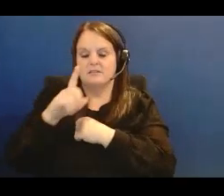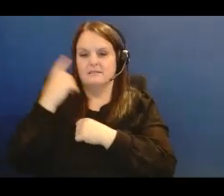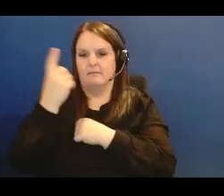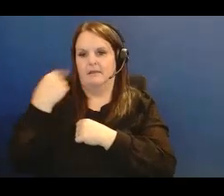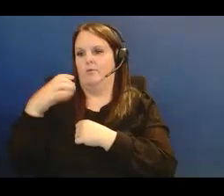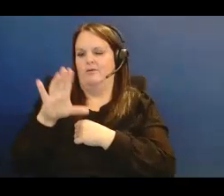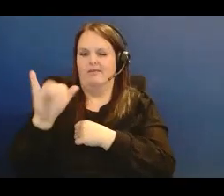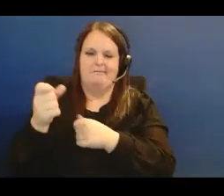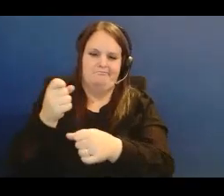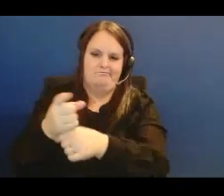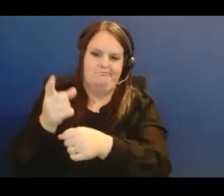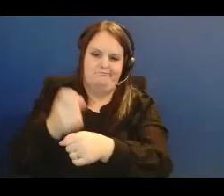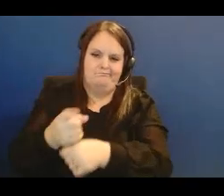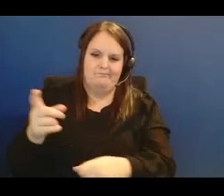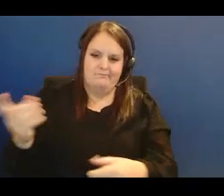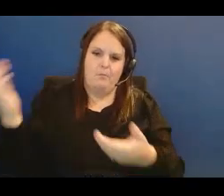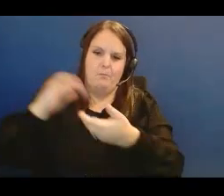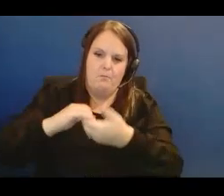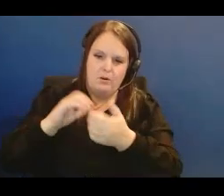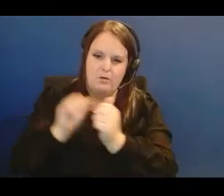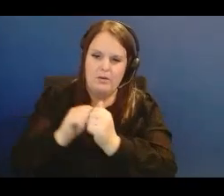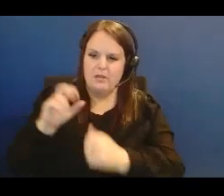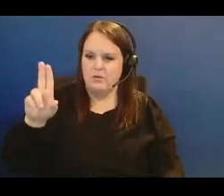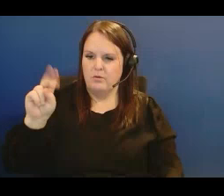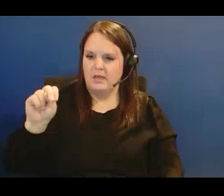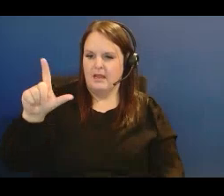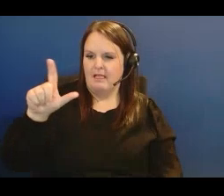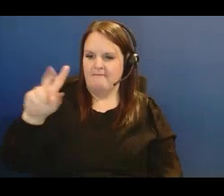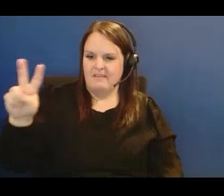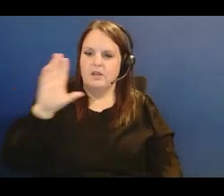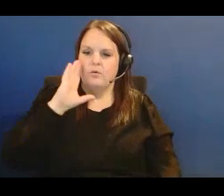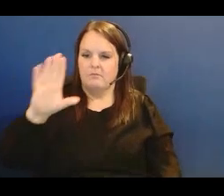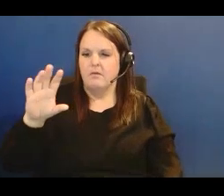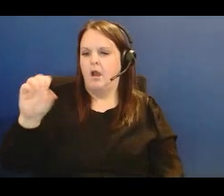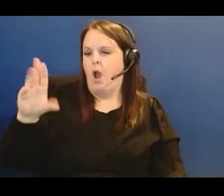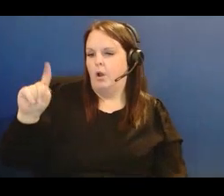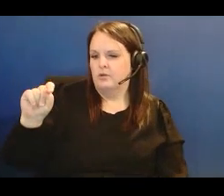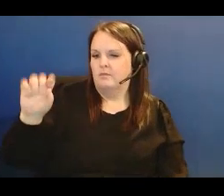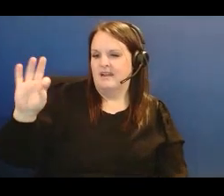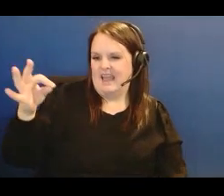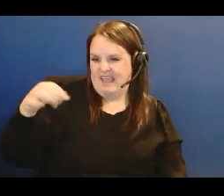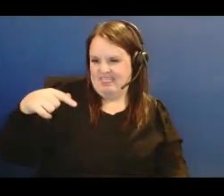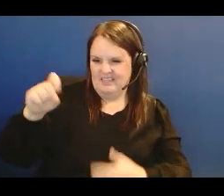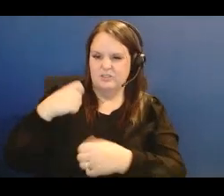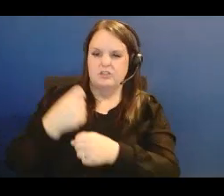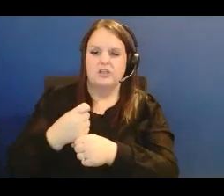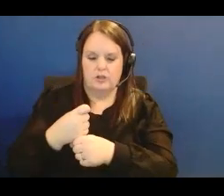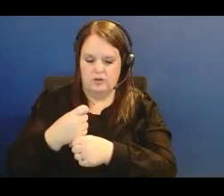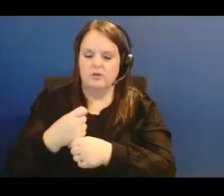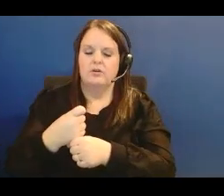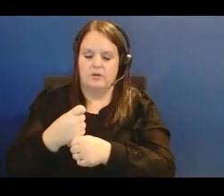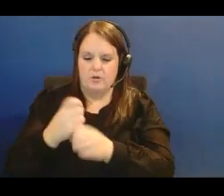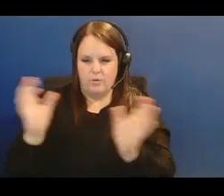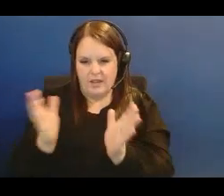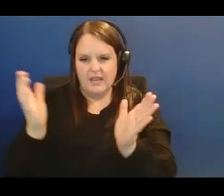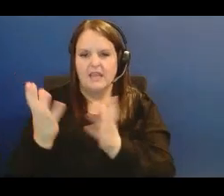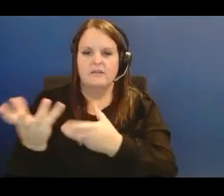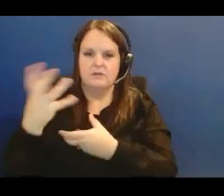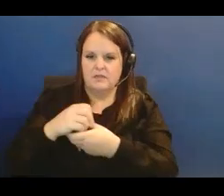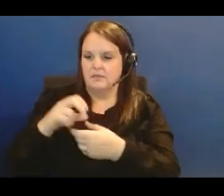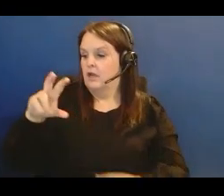every year with UNLV on October 9th this year. And this is where we engage and promote that NOMHE has